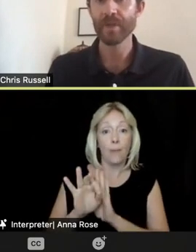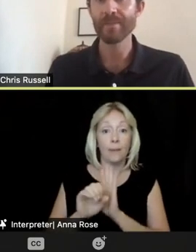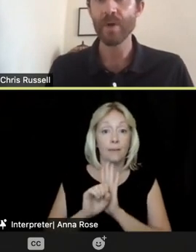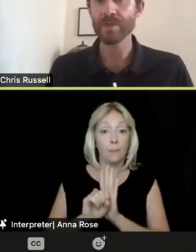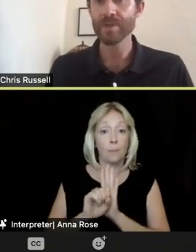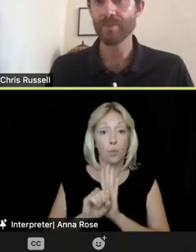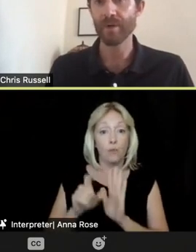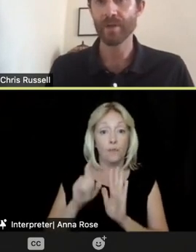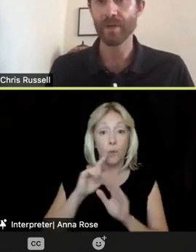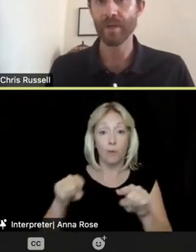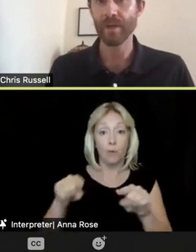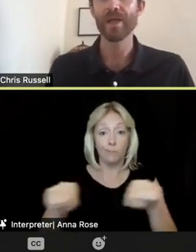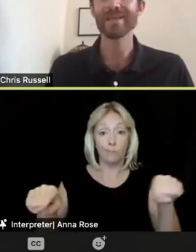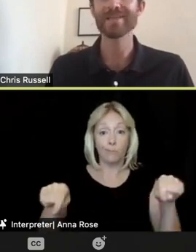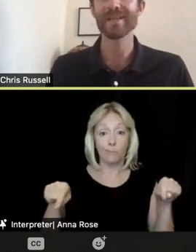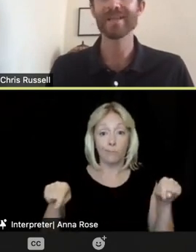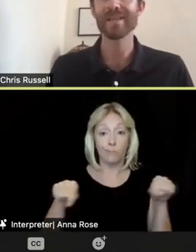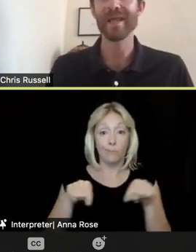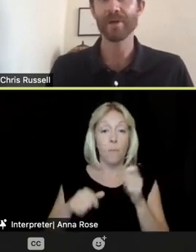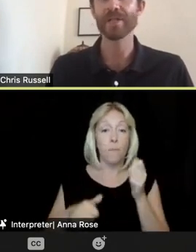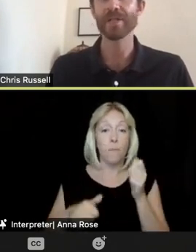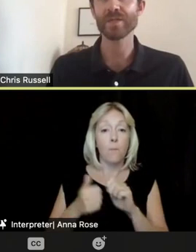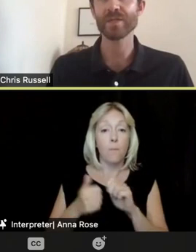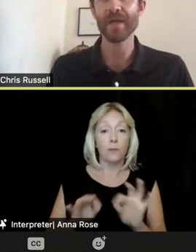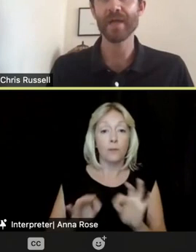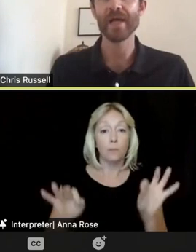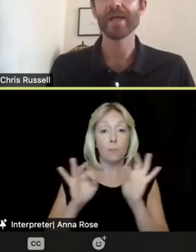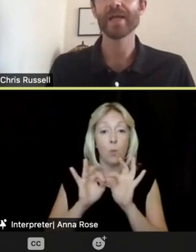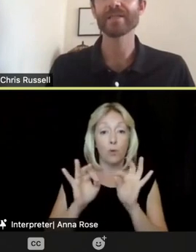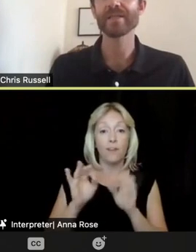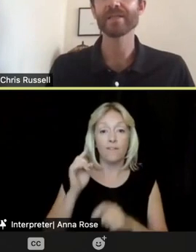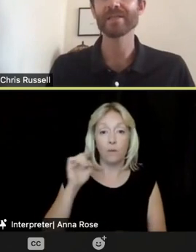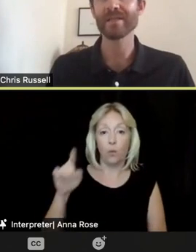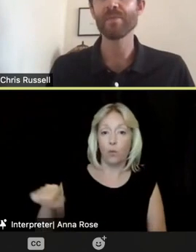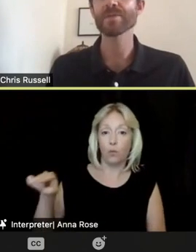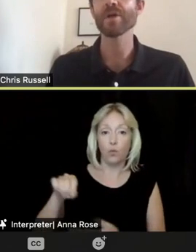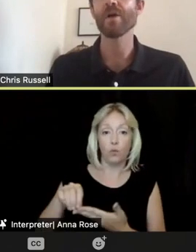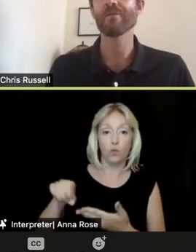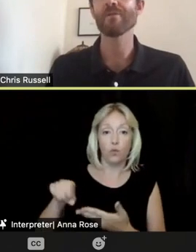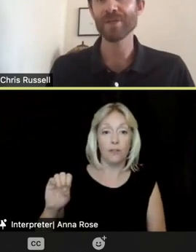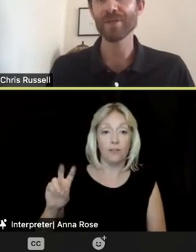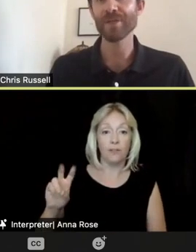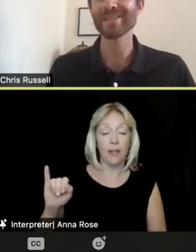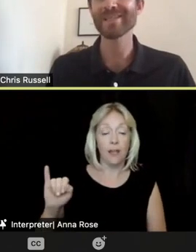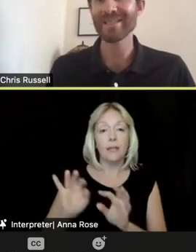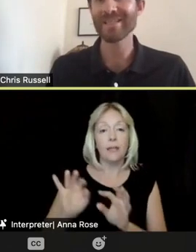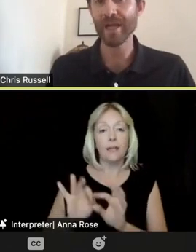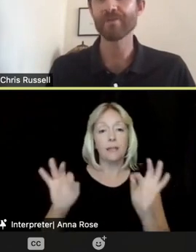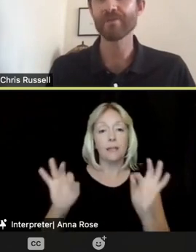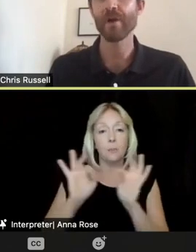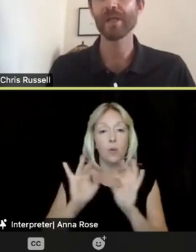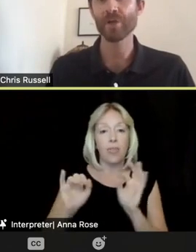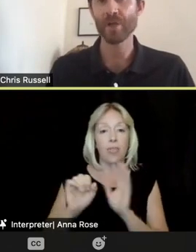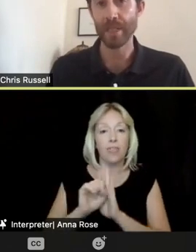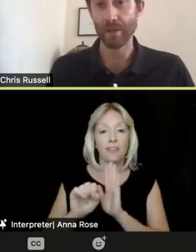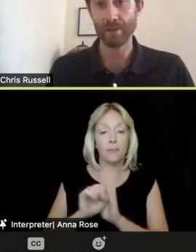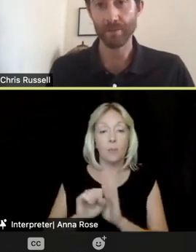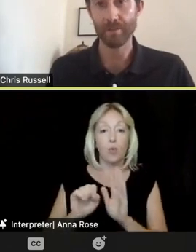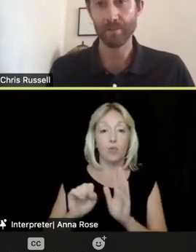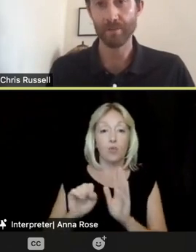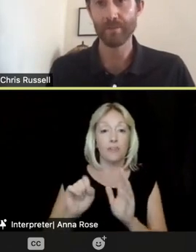display, the most important thing is that for kids with CVI, is that the symbols are visually distinct from